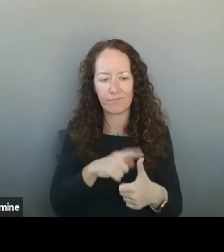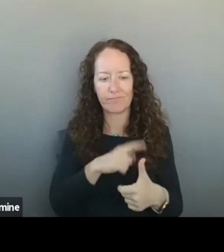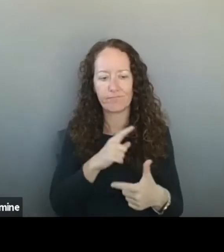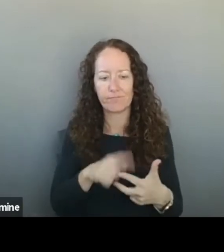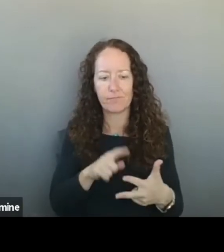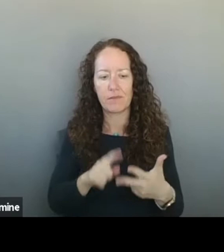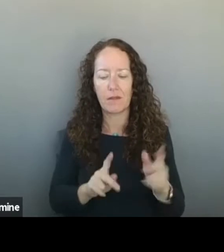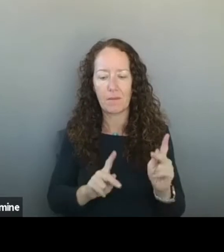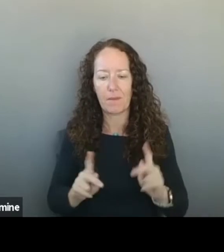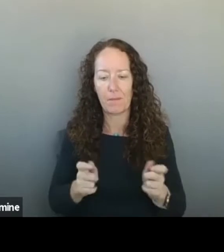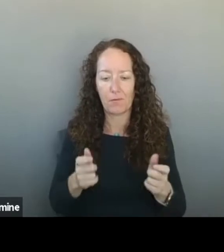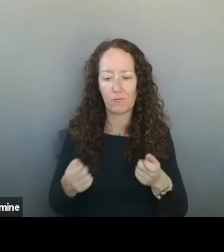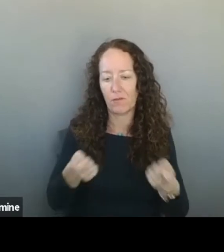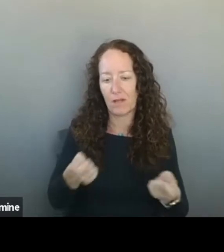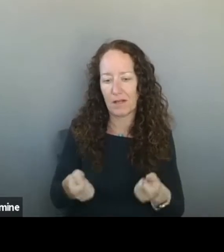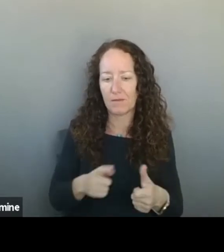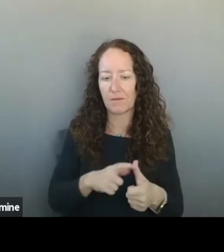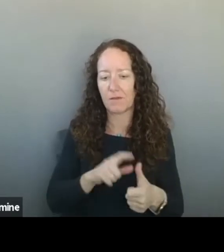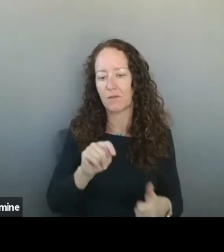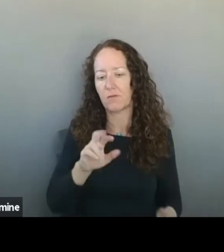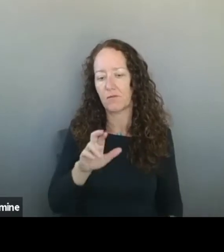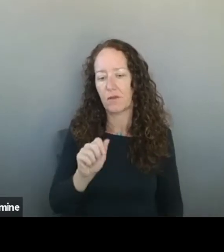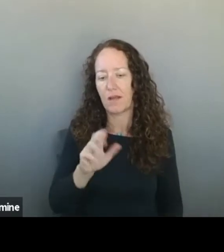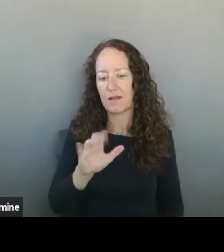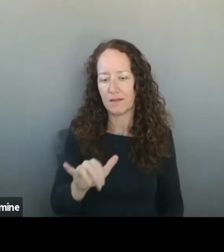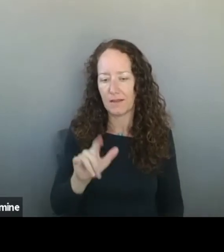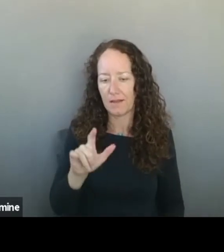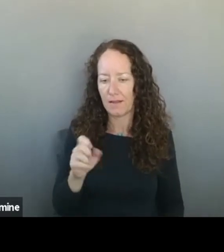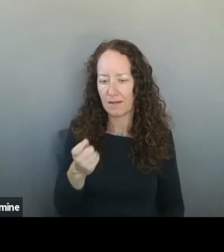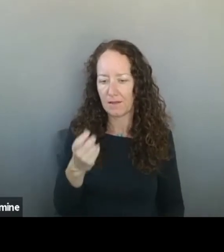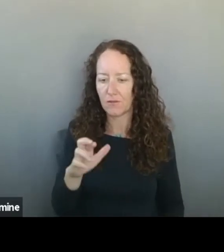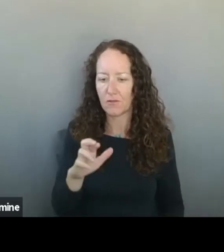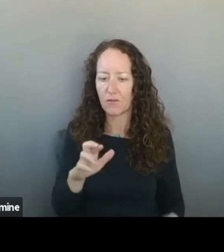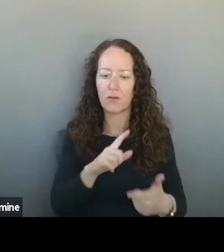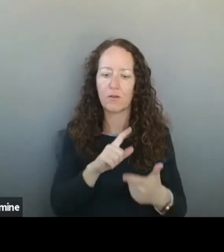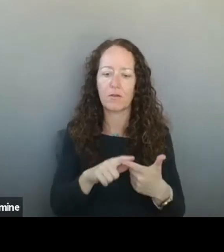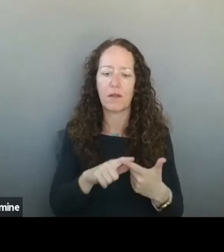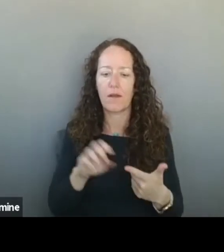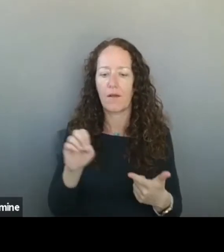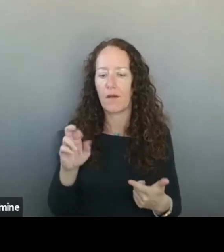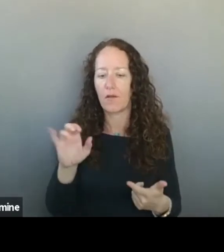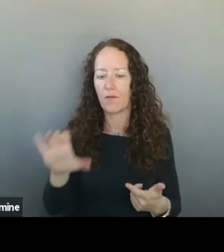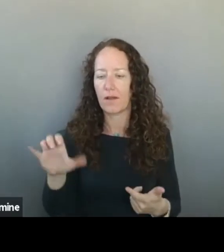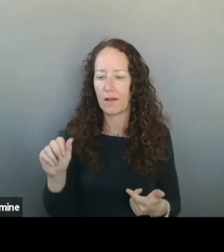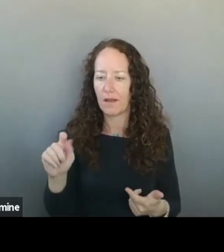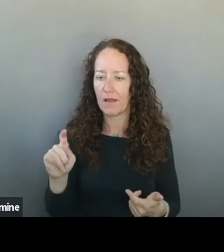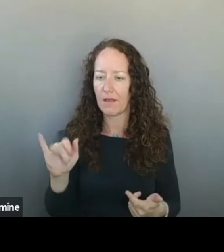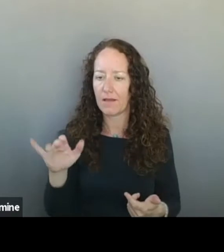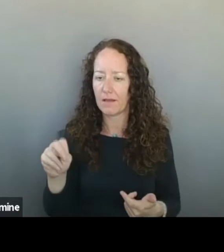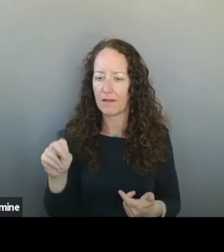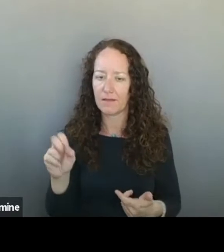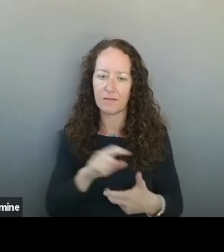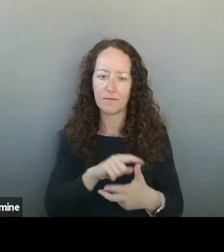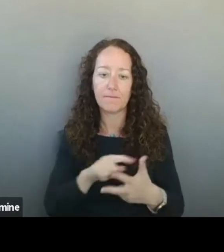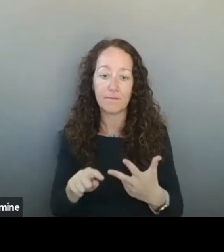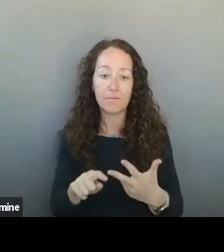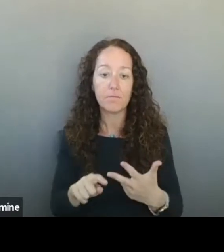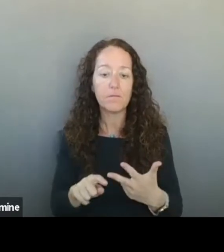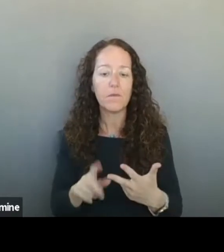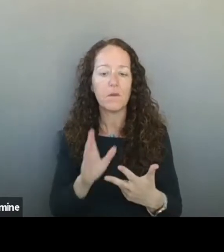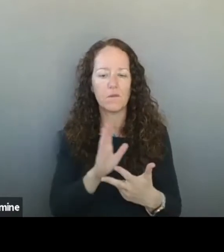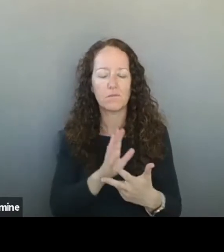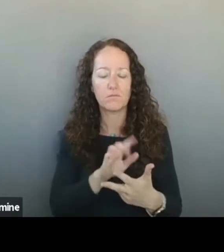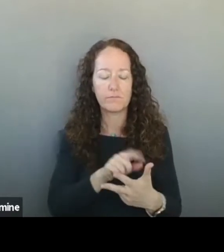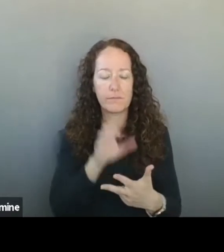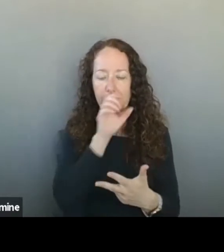Director for the Center for Fiction, and Erica Atkins, Executive Director, Bloomingdale School of Music. We're really